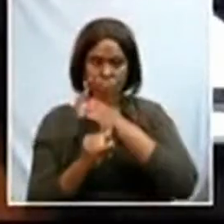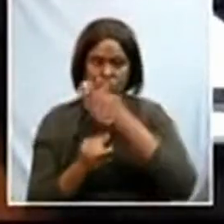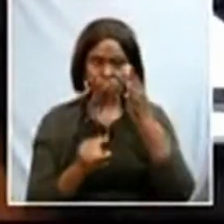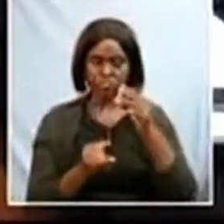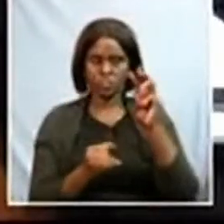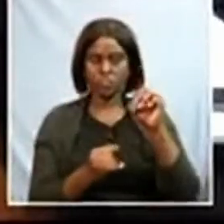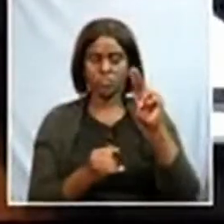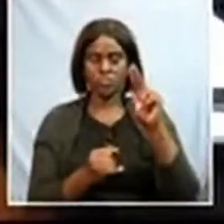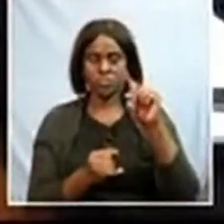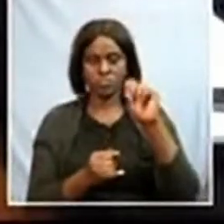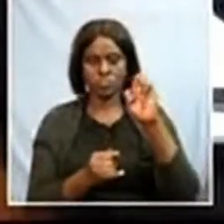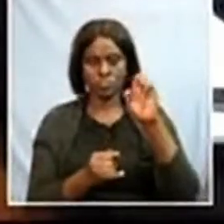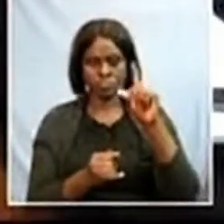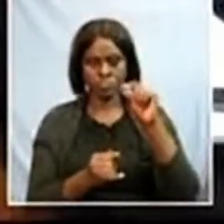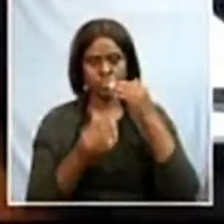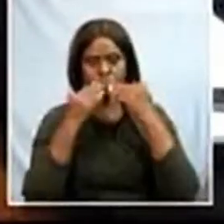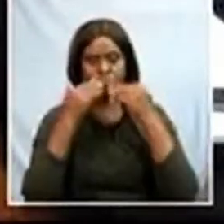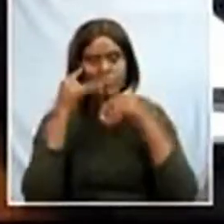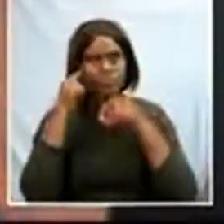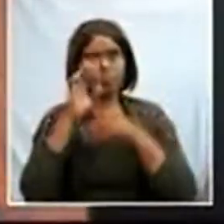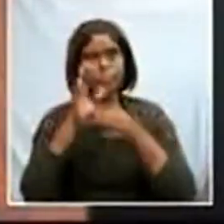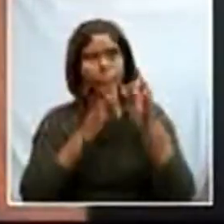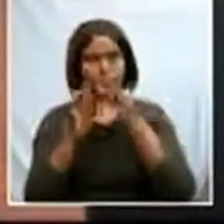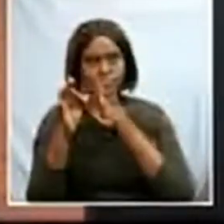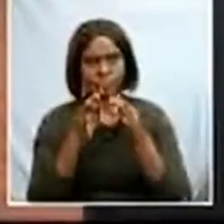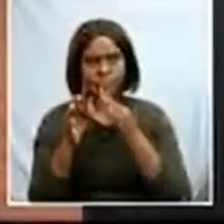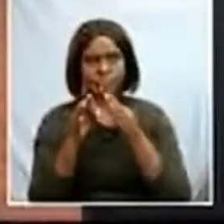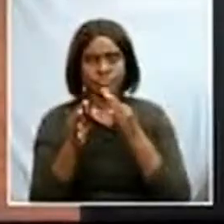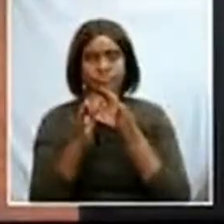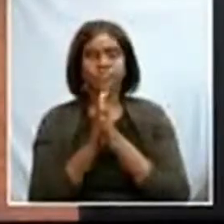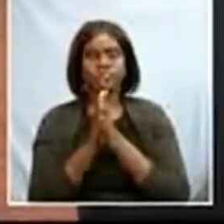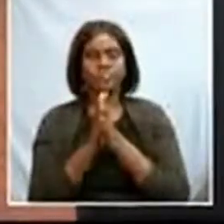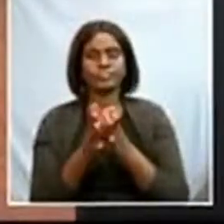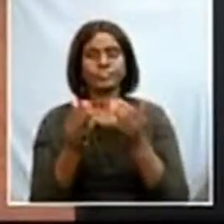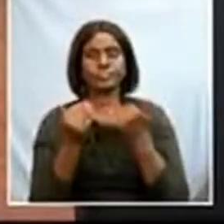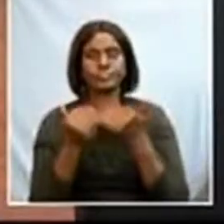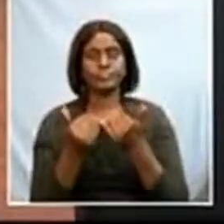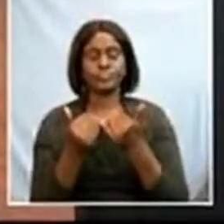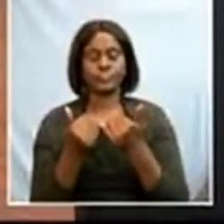Yes, thank you actually for that submission. Now,